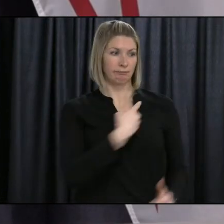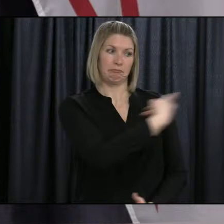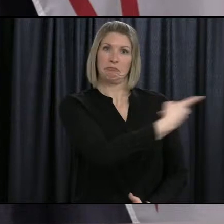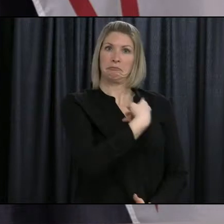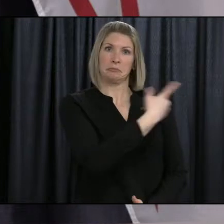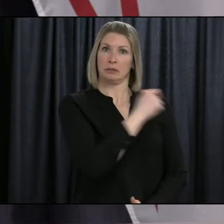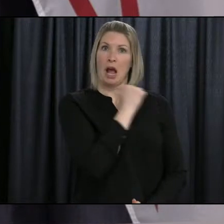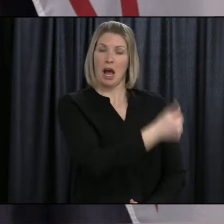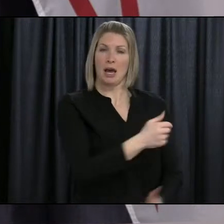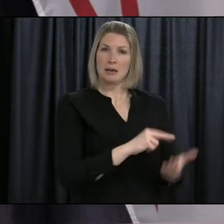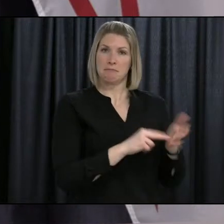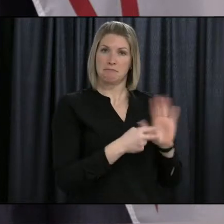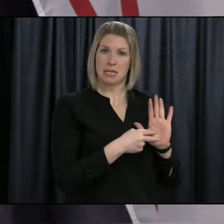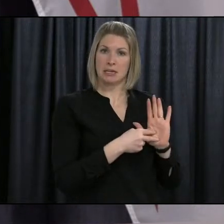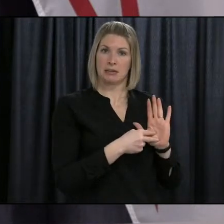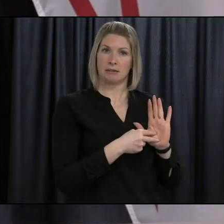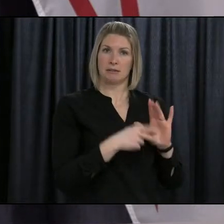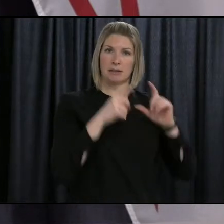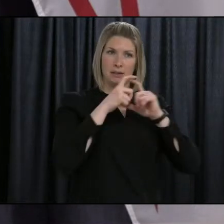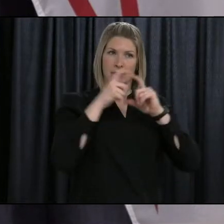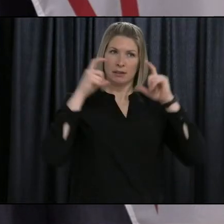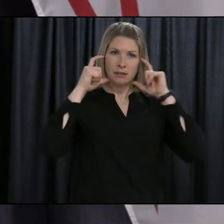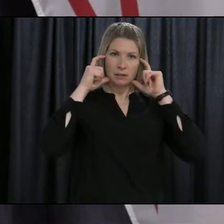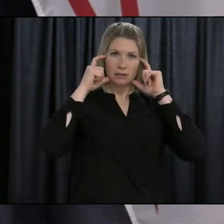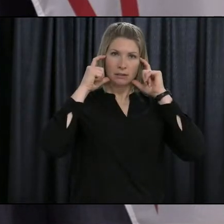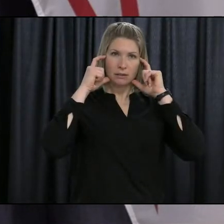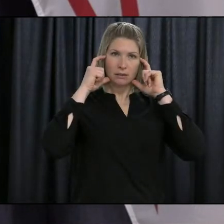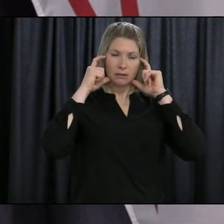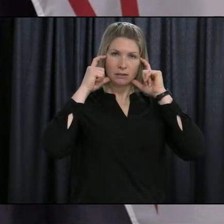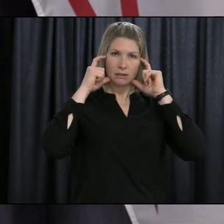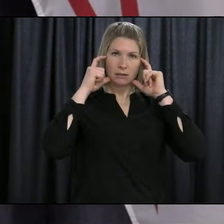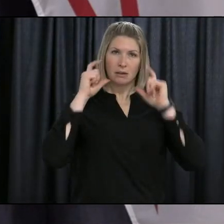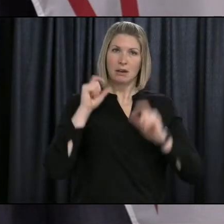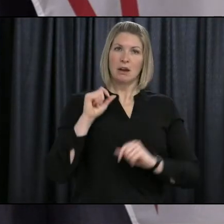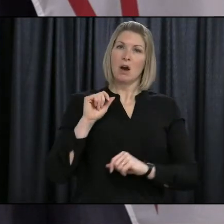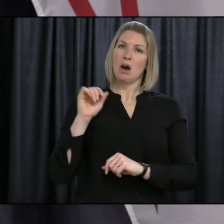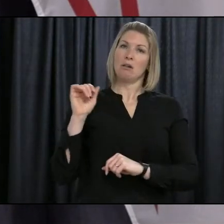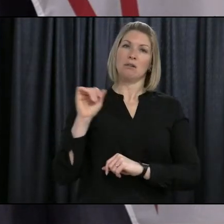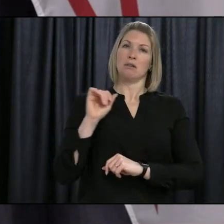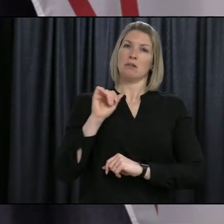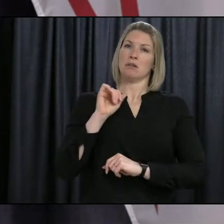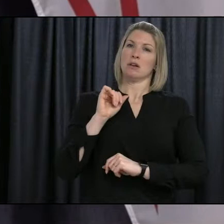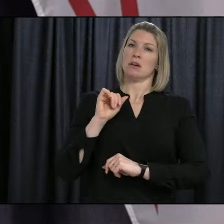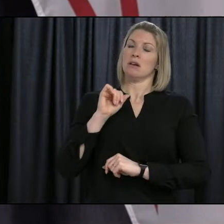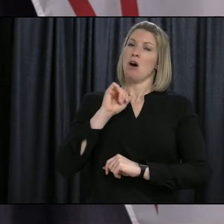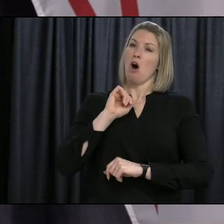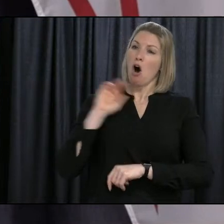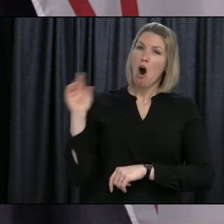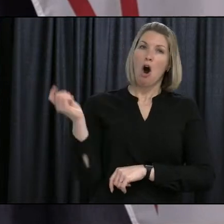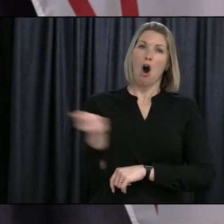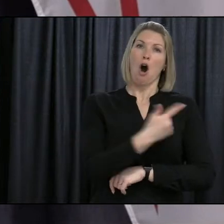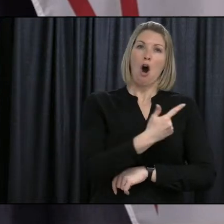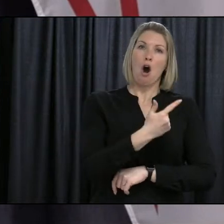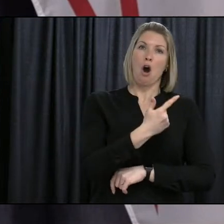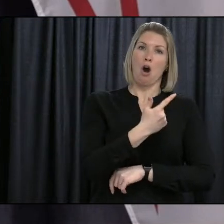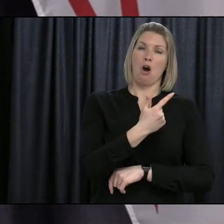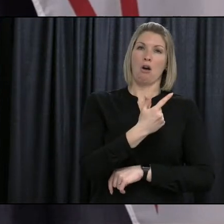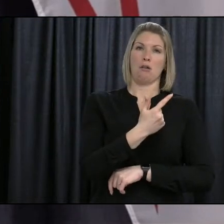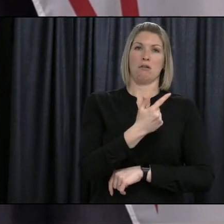to say that it wasn't everybody in the media room who wasn't wearing masks. It was just us. So we